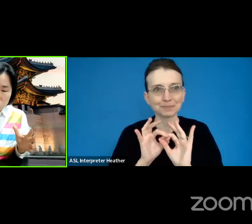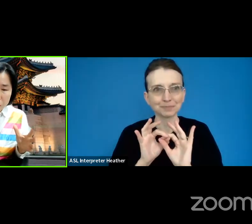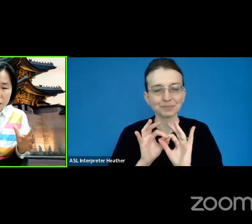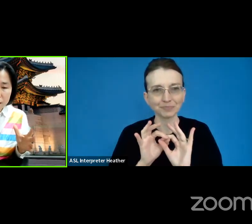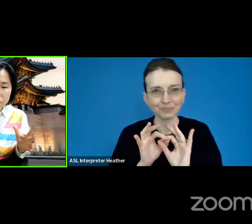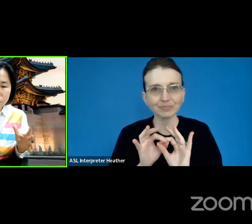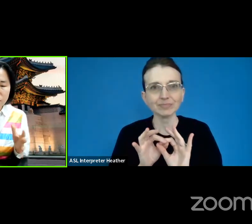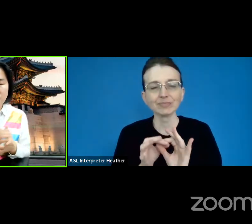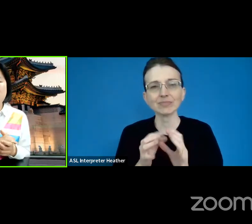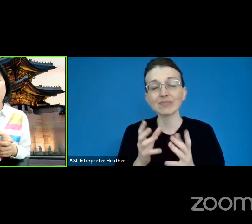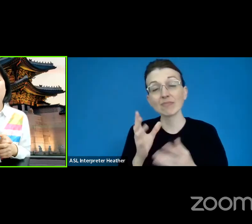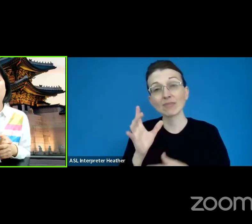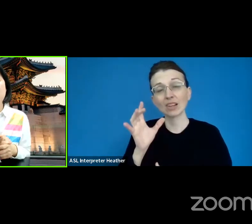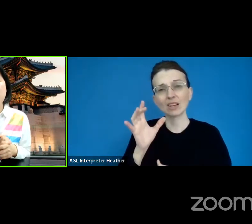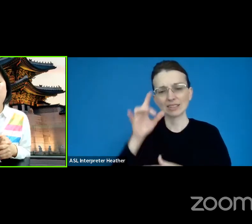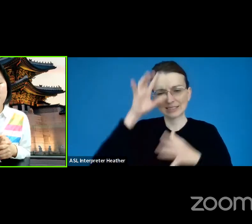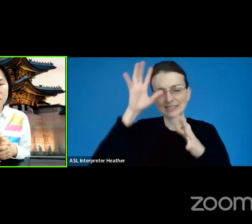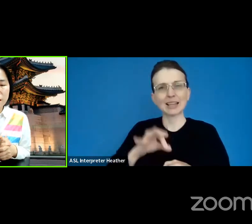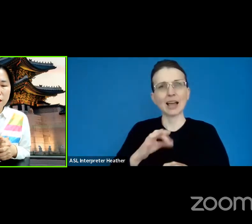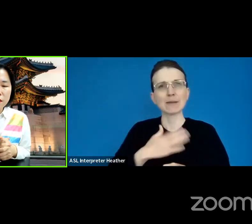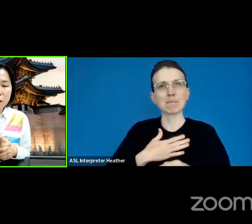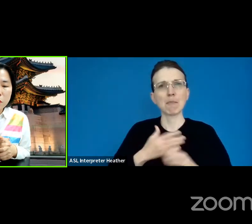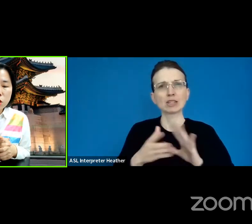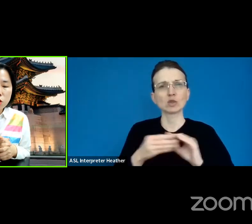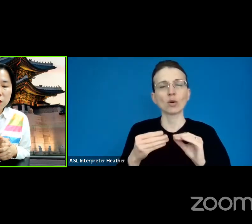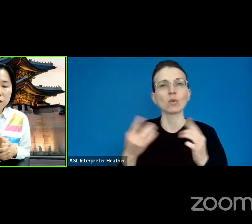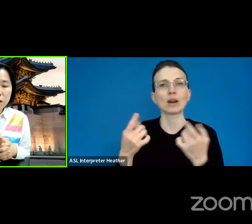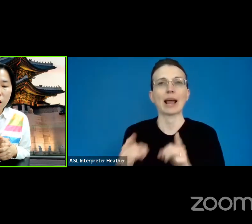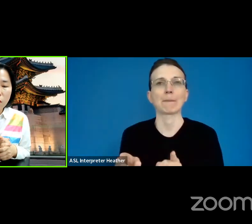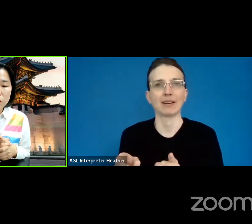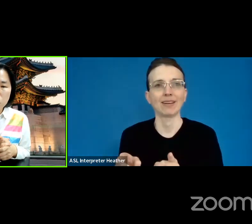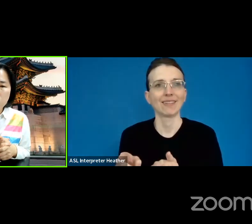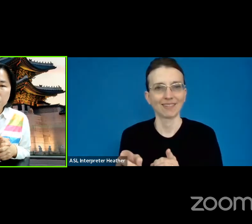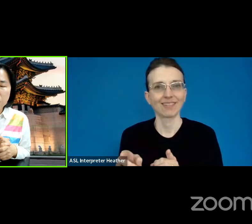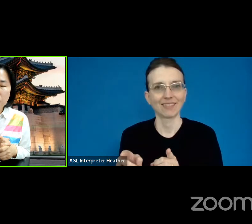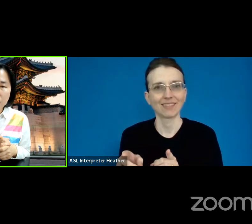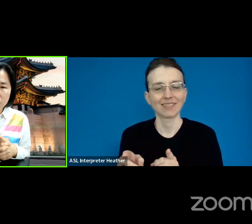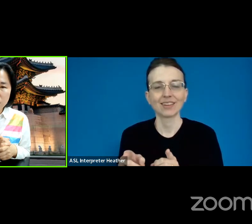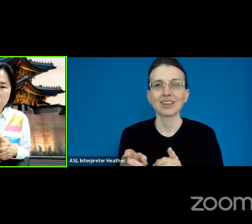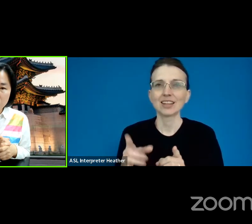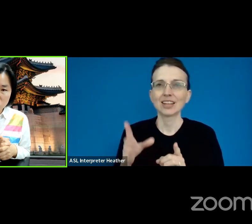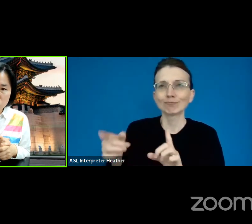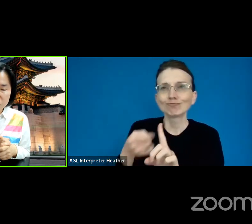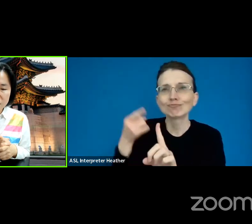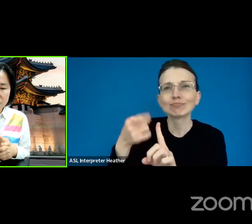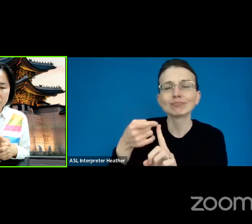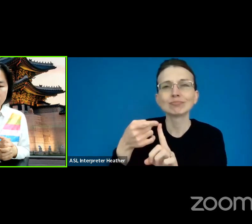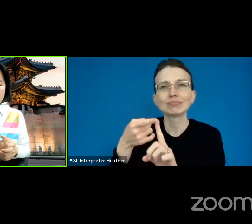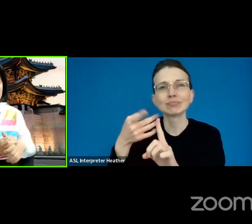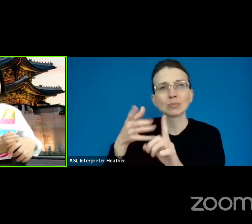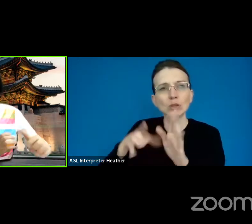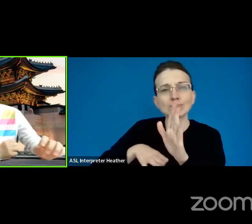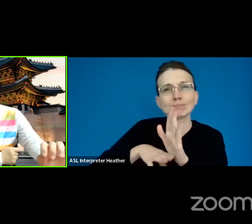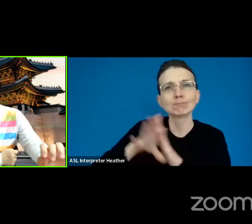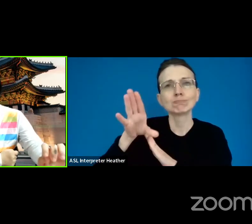her story, and solve the mission of growth and maturity.